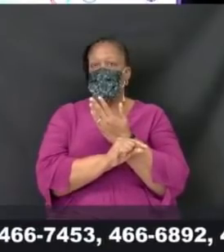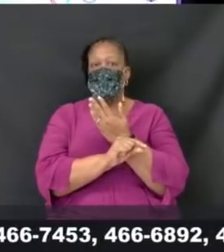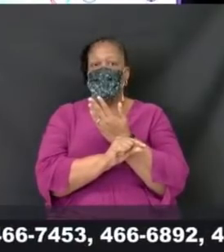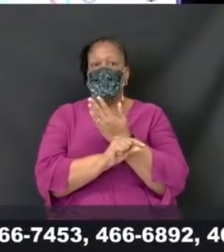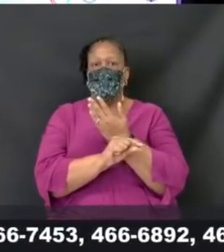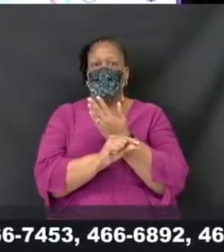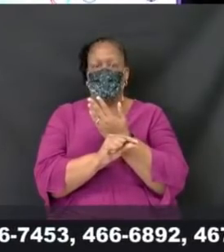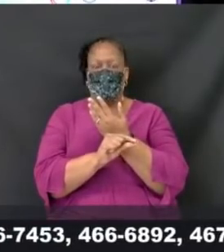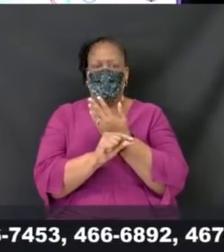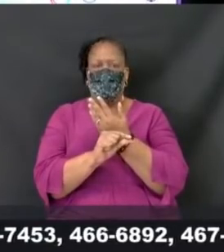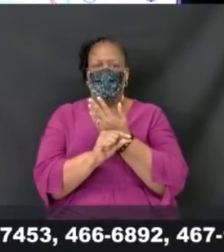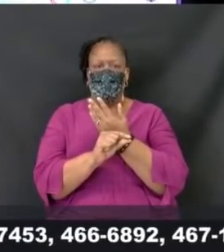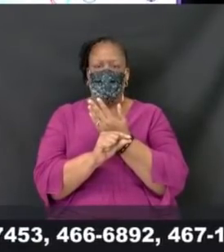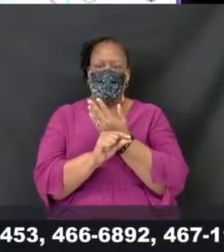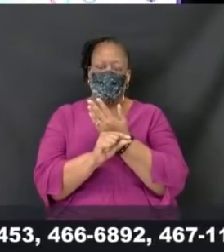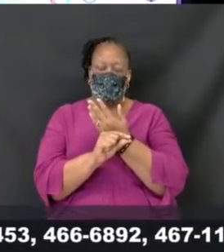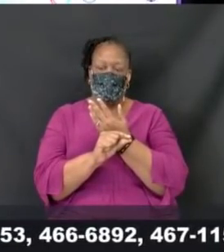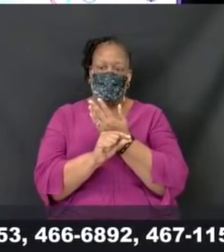expire?